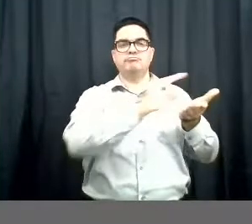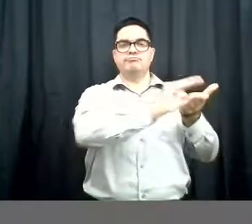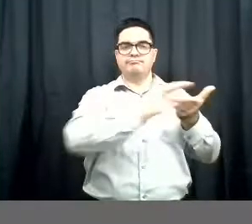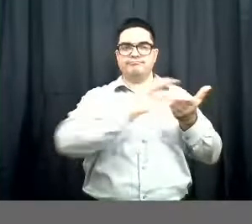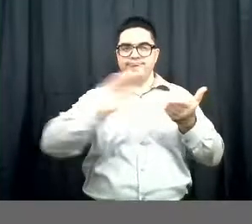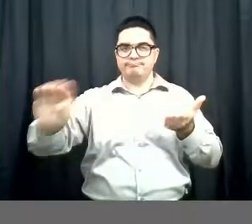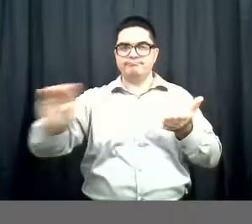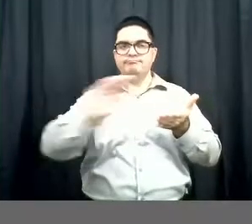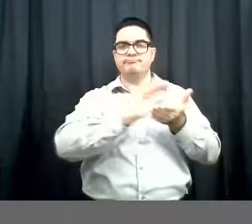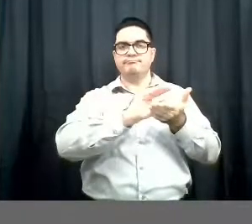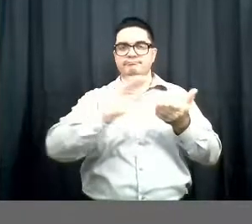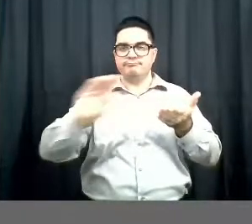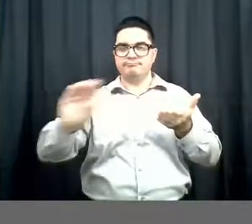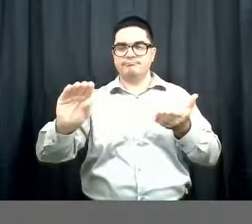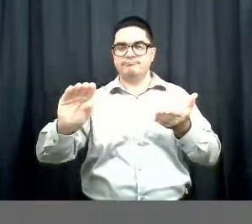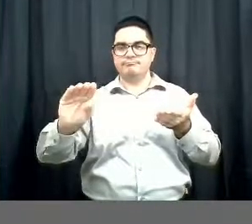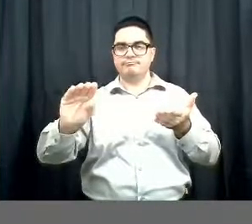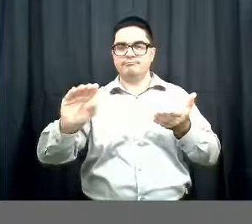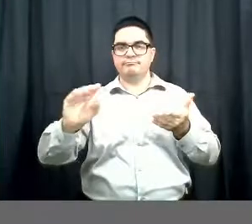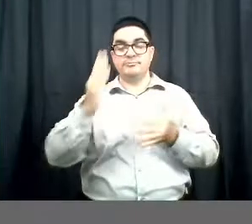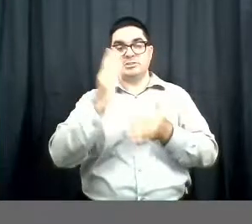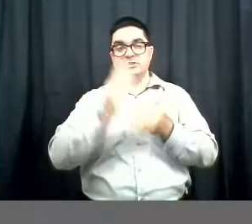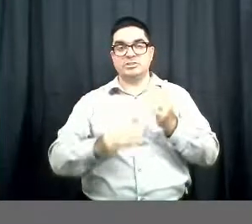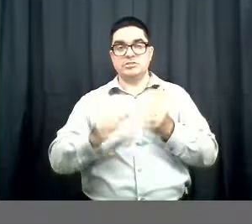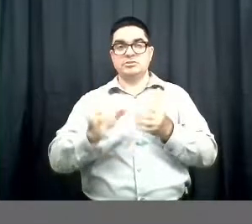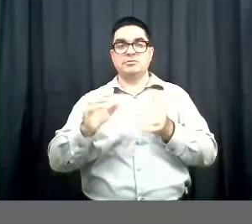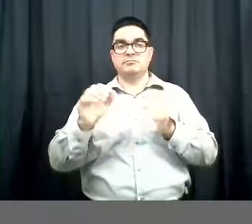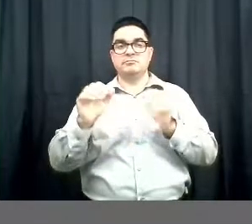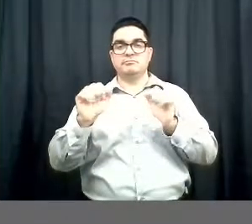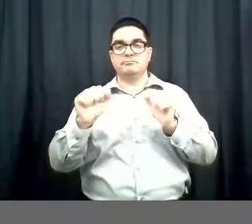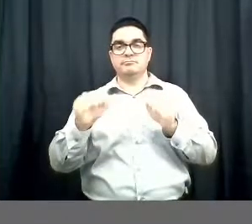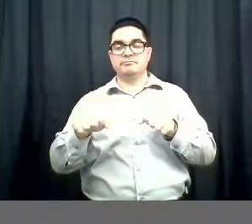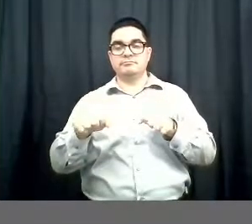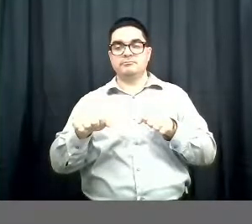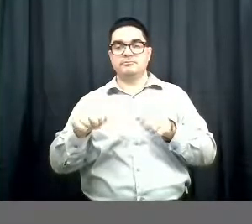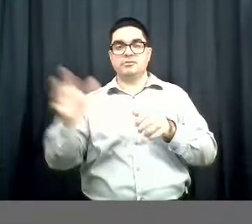risk were continuing to be made in terms of the pension payments.